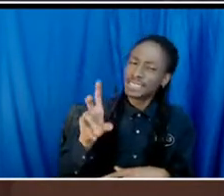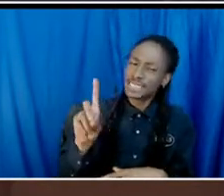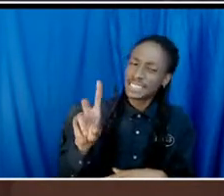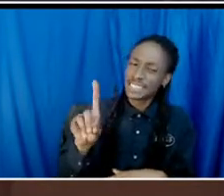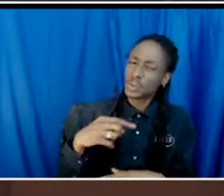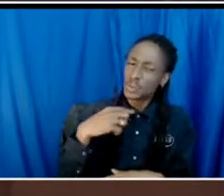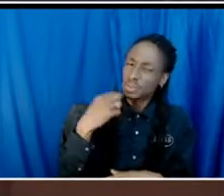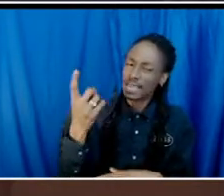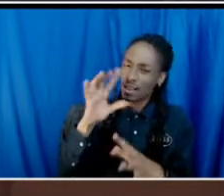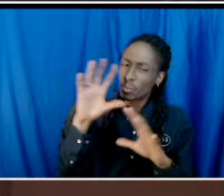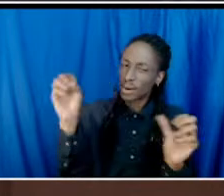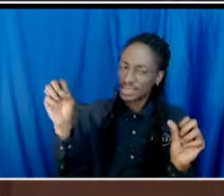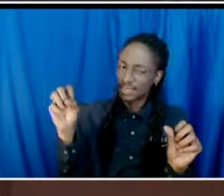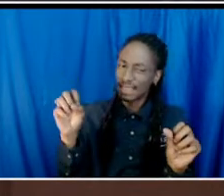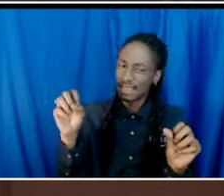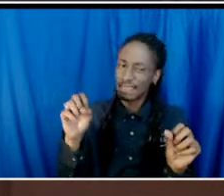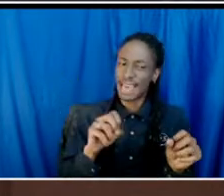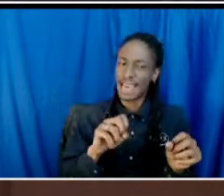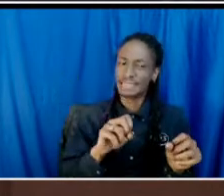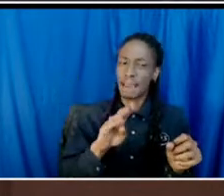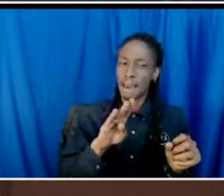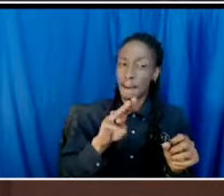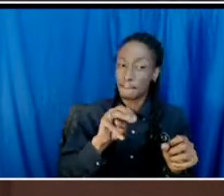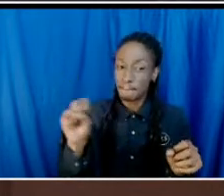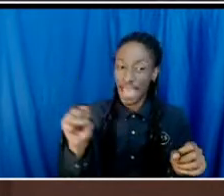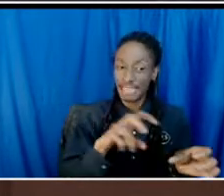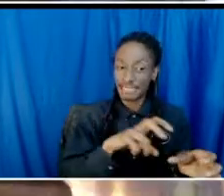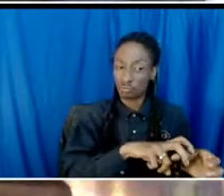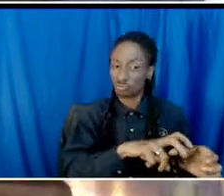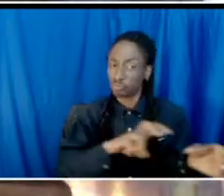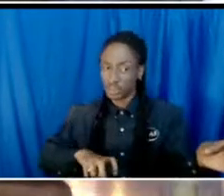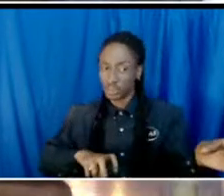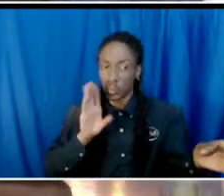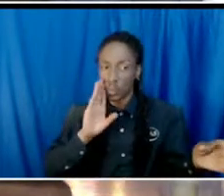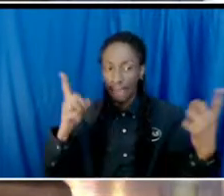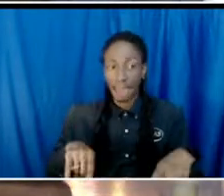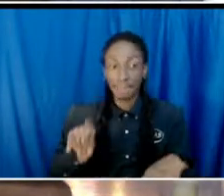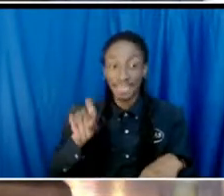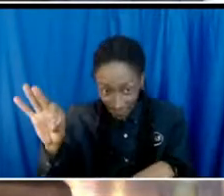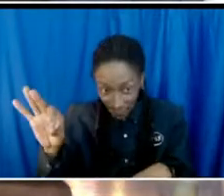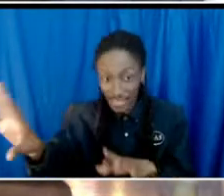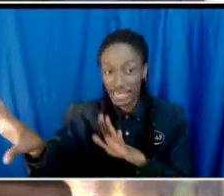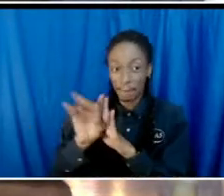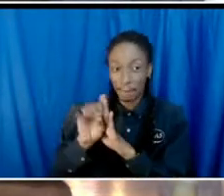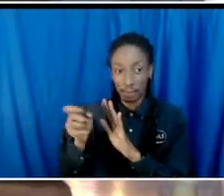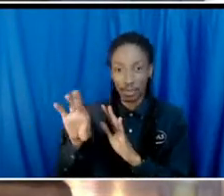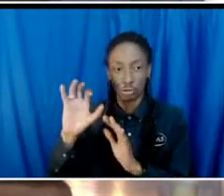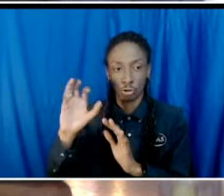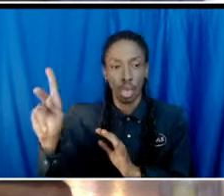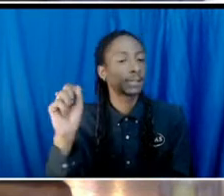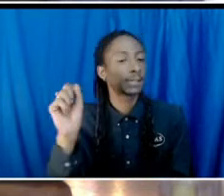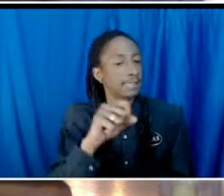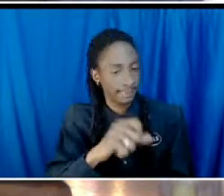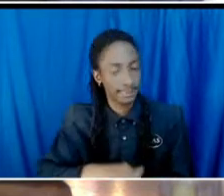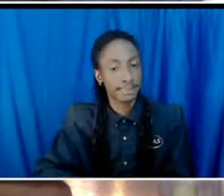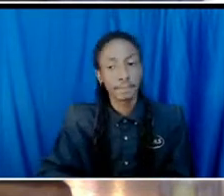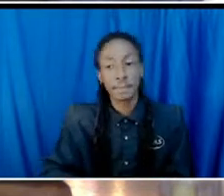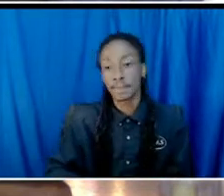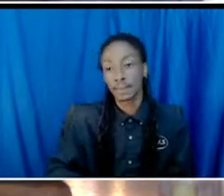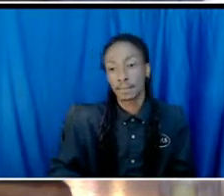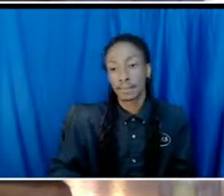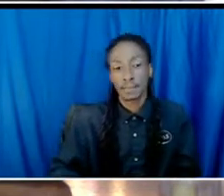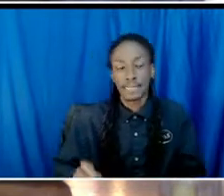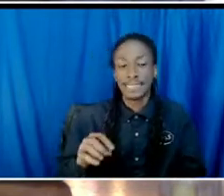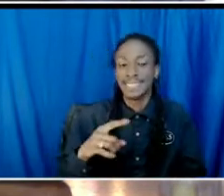resignations would occur if he installed Mr. Clark and what the consequences would be? Yes, so this was in line with the president saying, what do I have to lose?